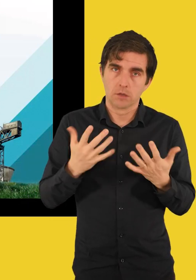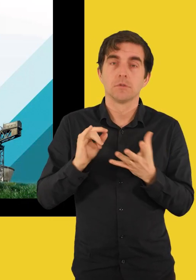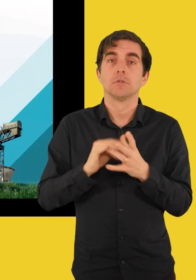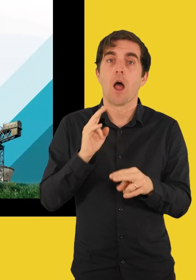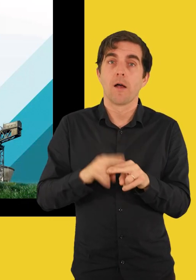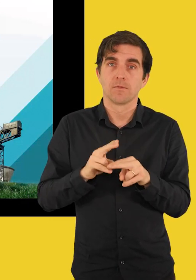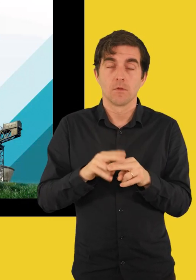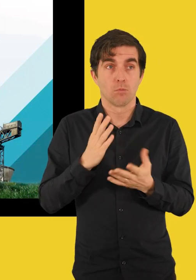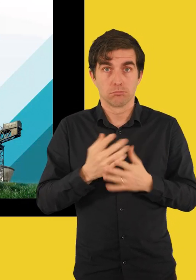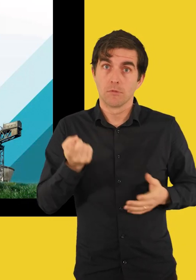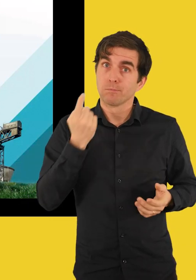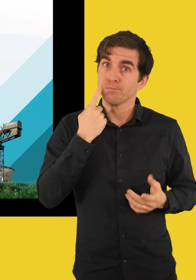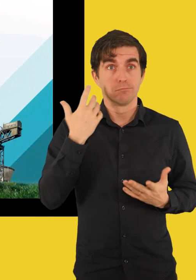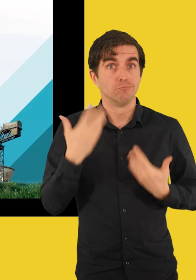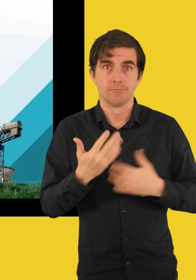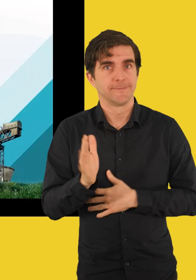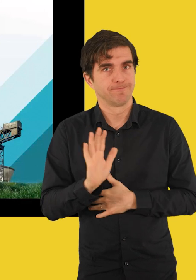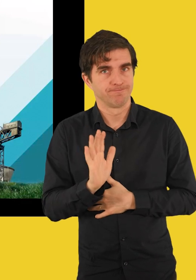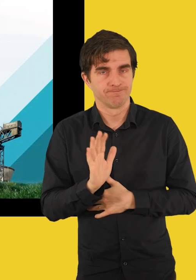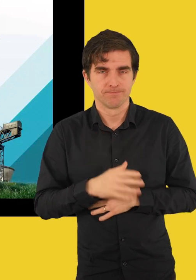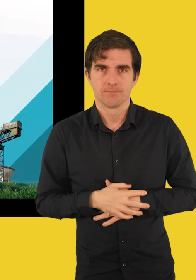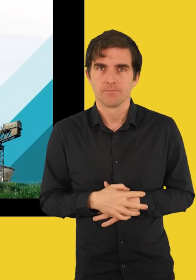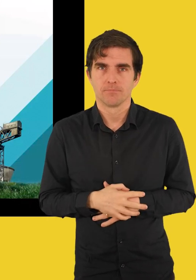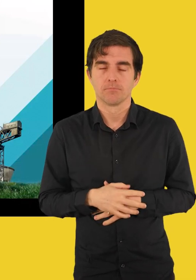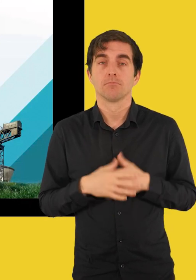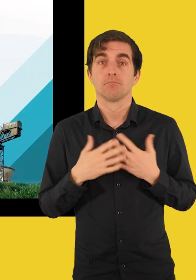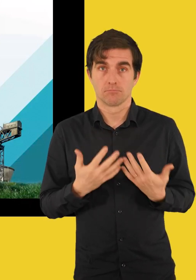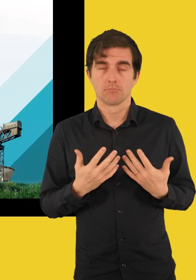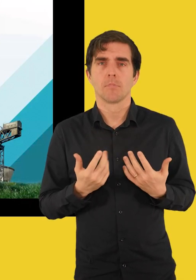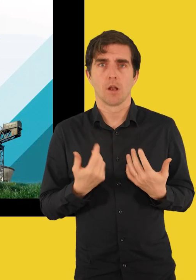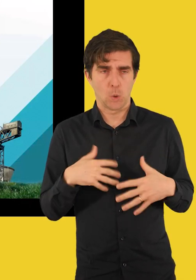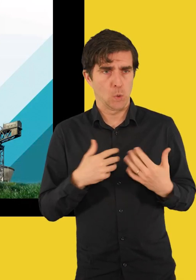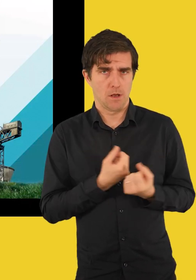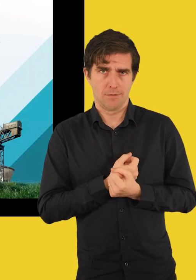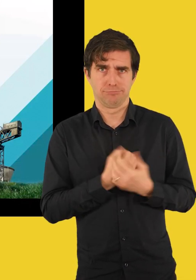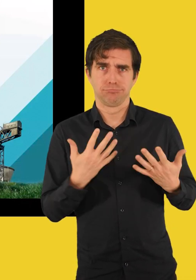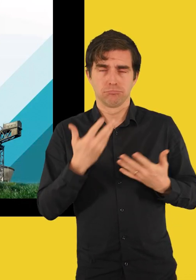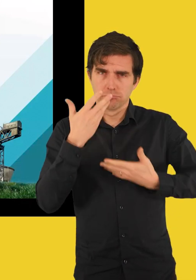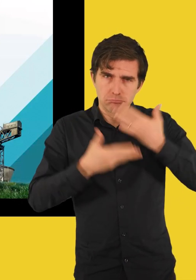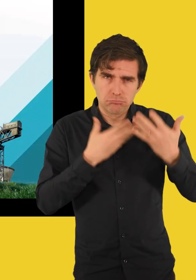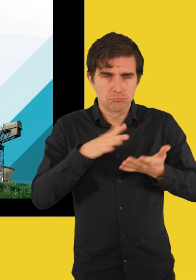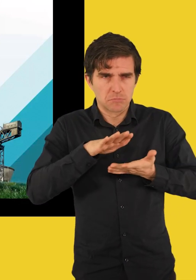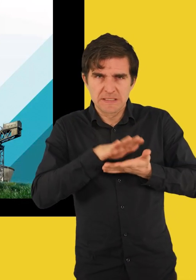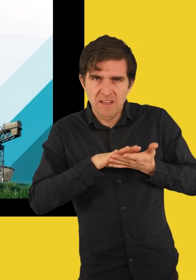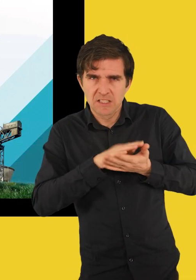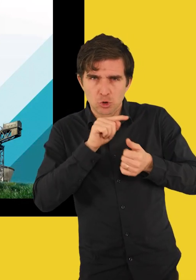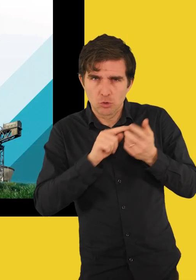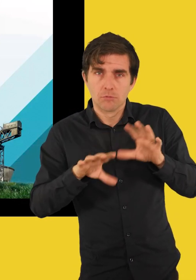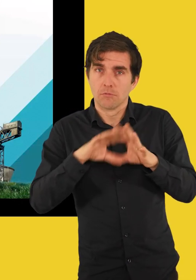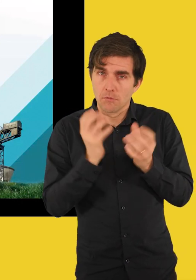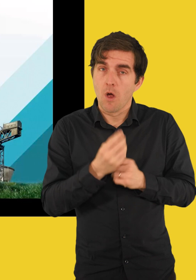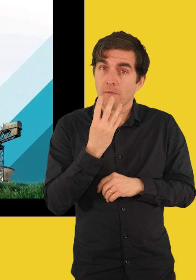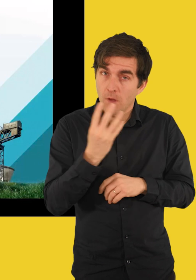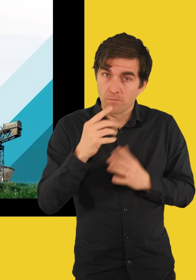members of staff, and it's not straightforward. So even in itself, the sheer number of definitions,